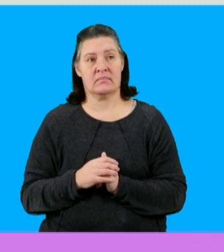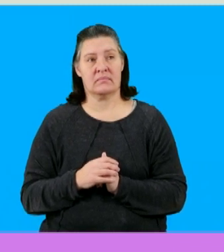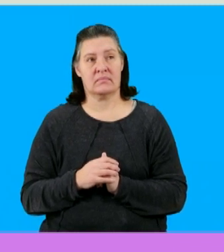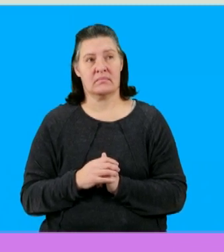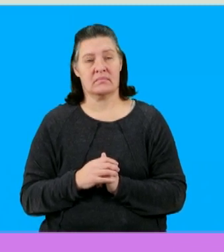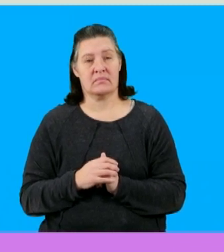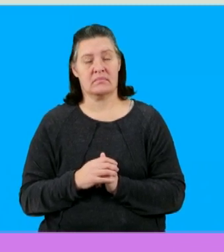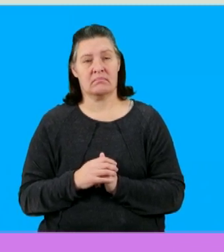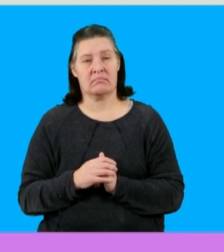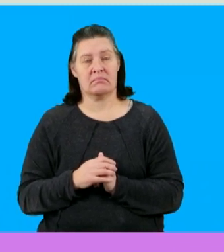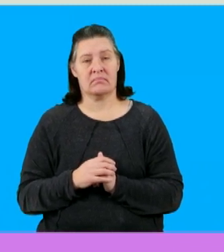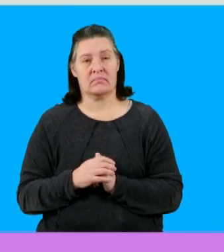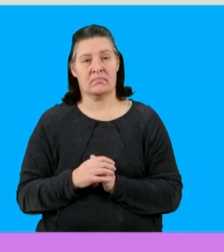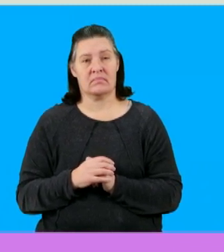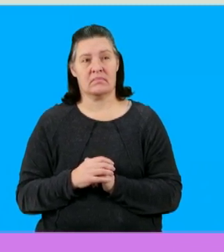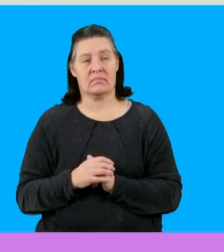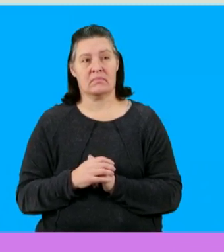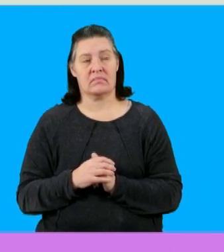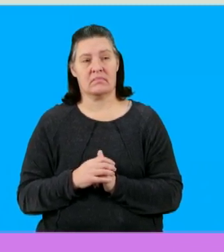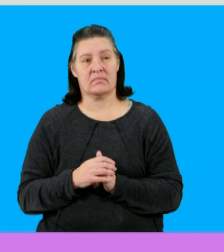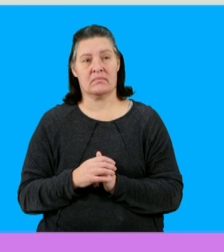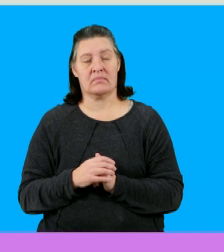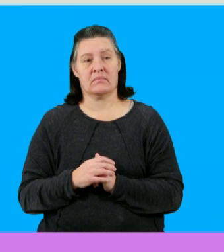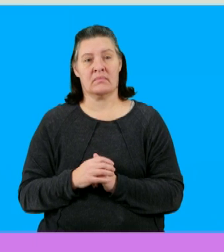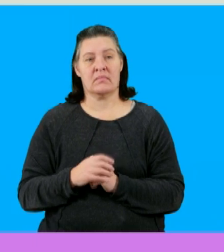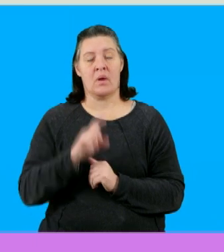payments. That will come to